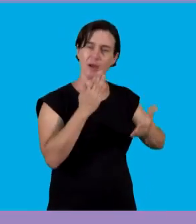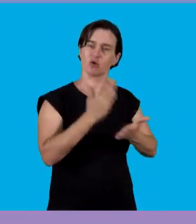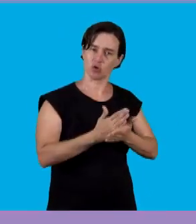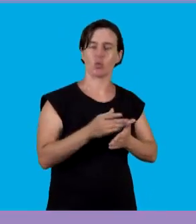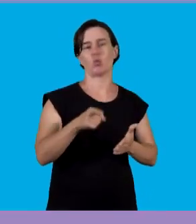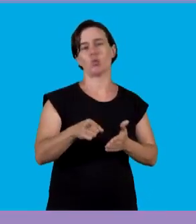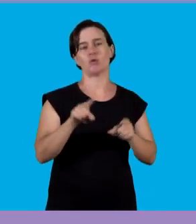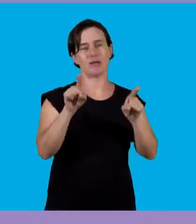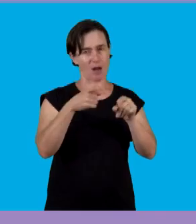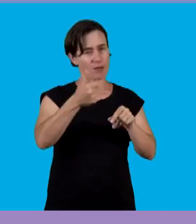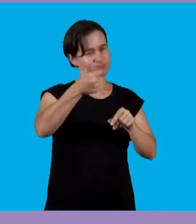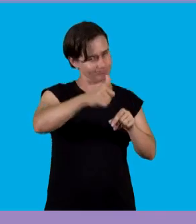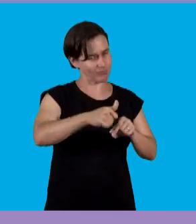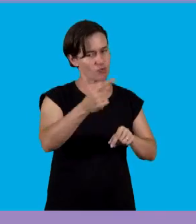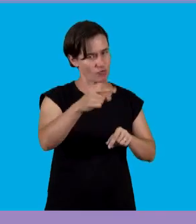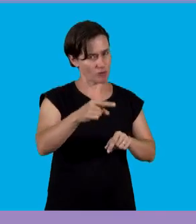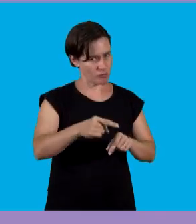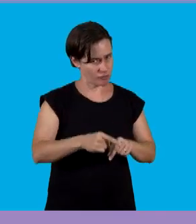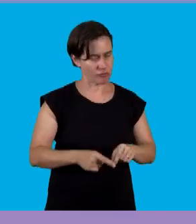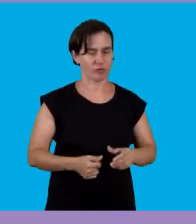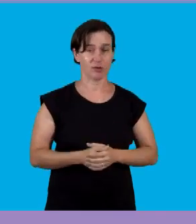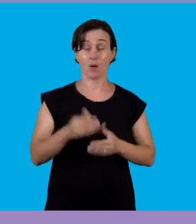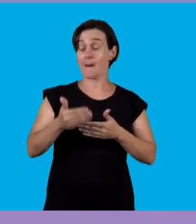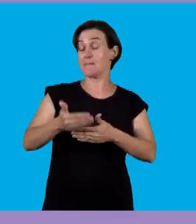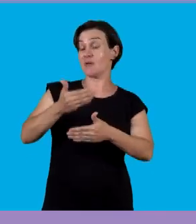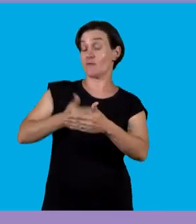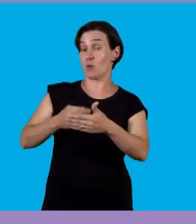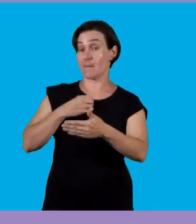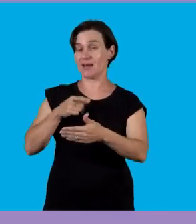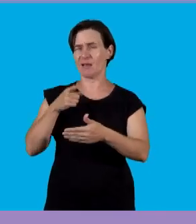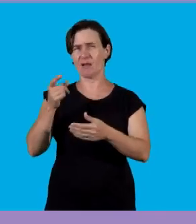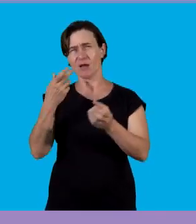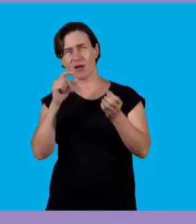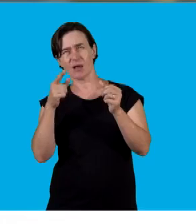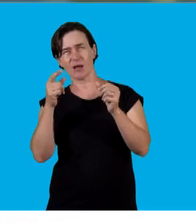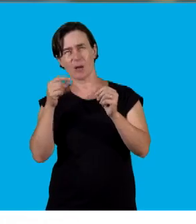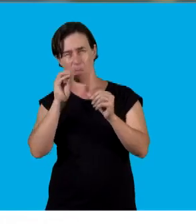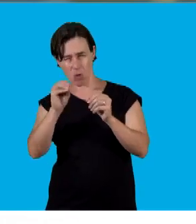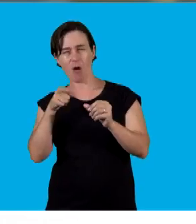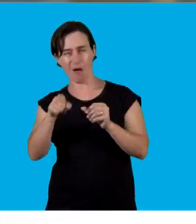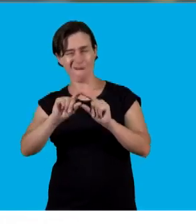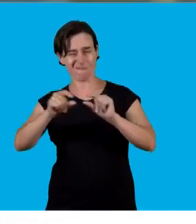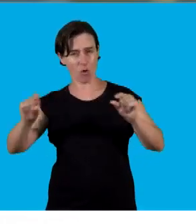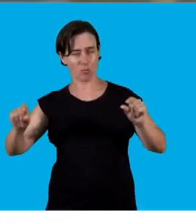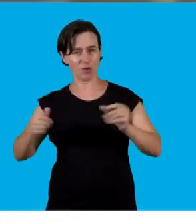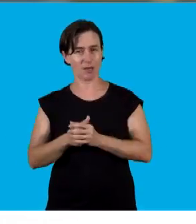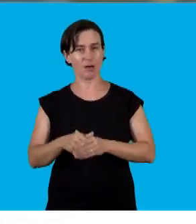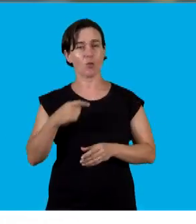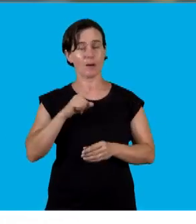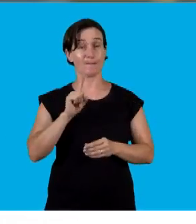formula. So remember, before you can determine the formula from a table, make sure that it is coming from input values that